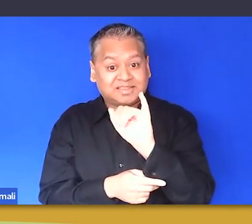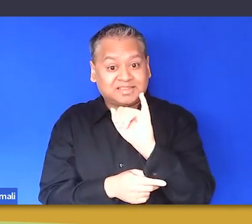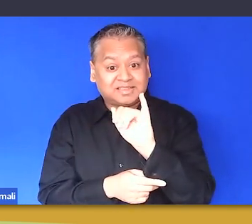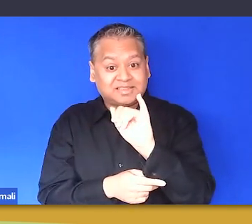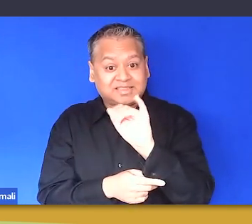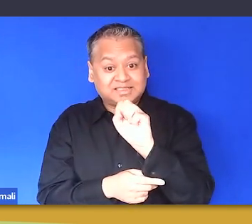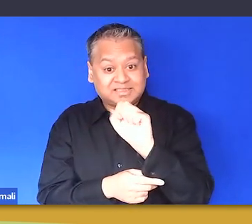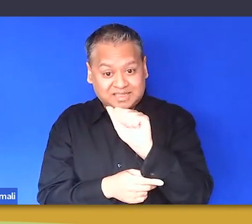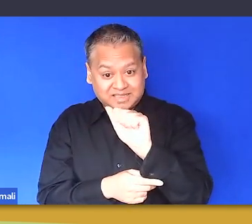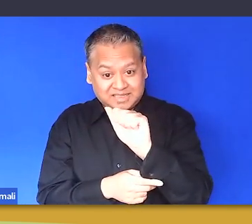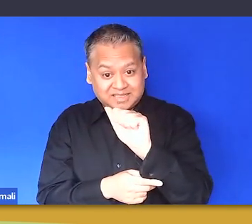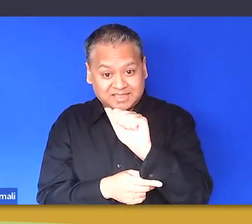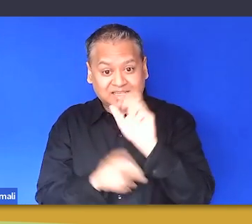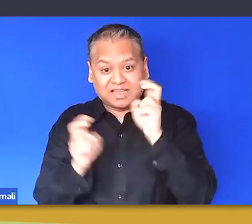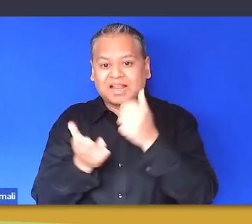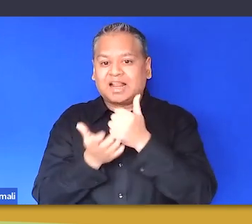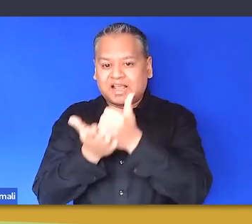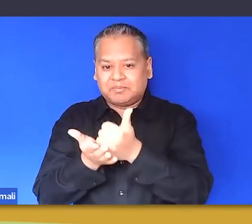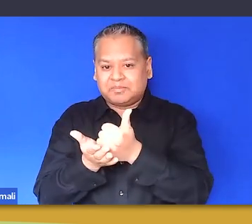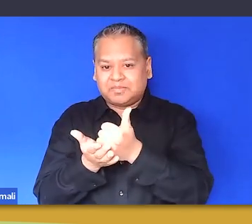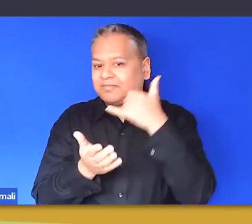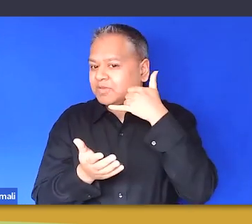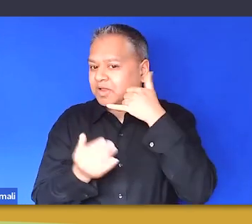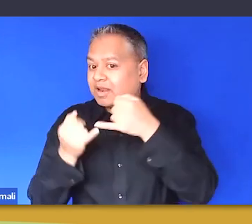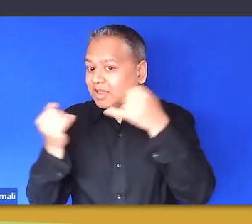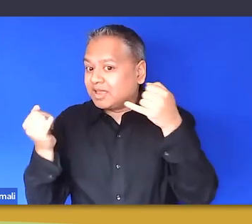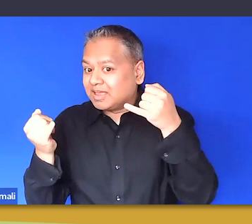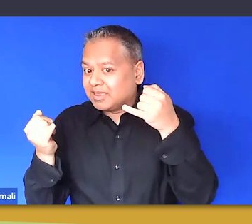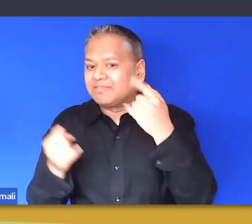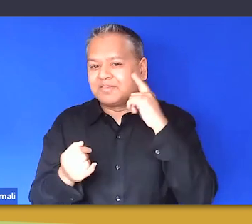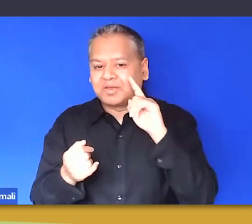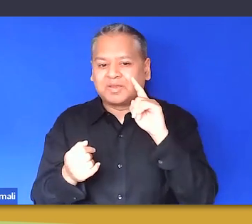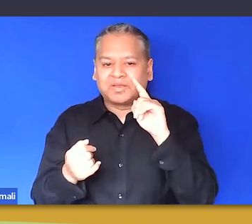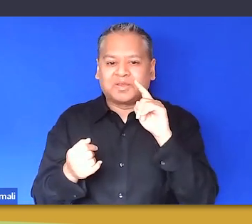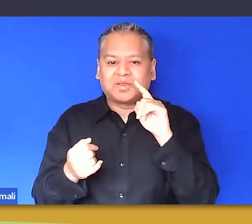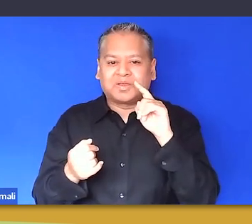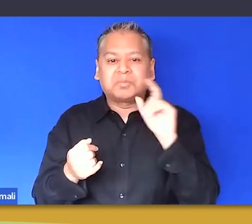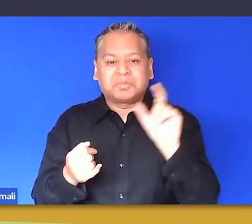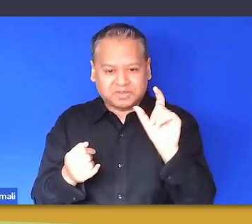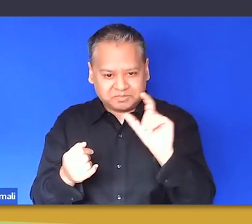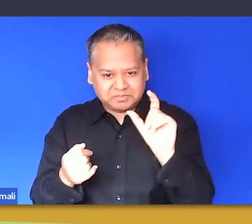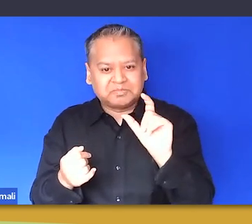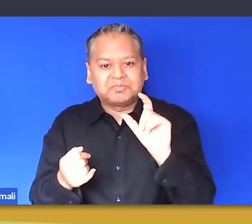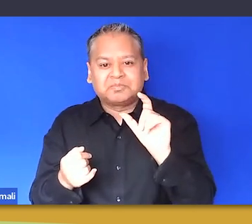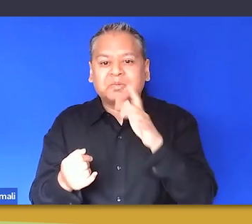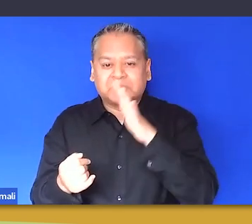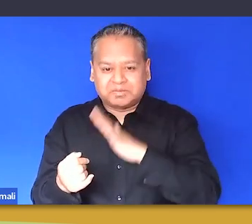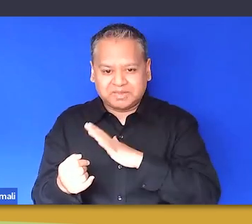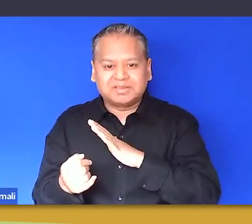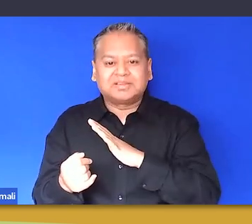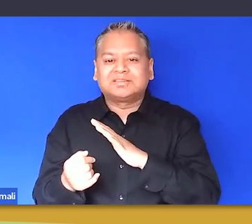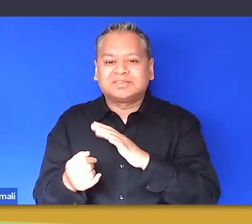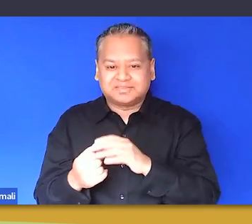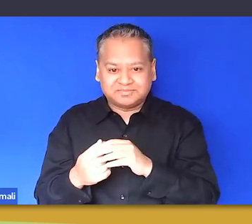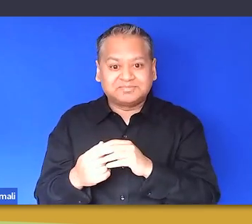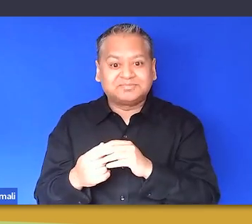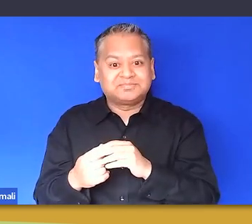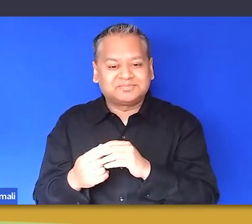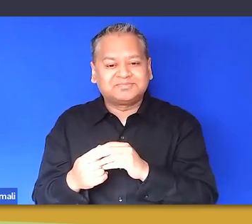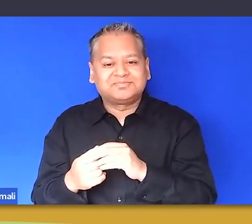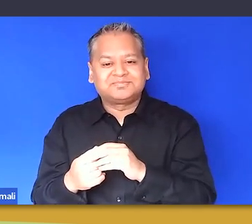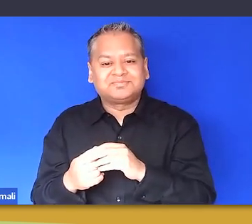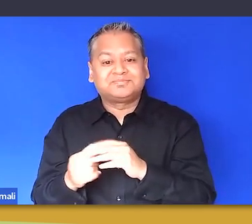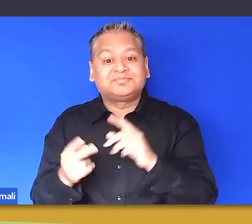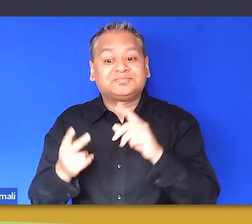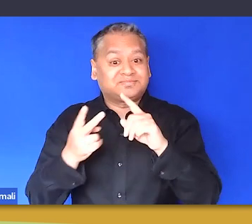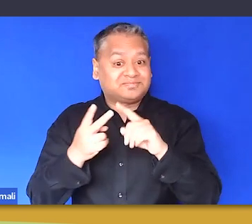their confidential helpline, and Kitimat Truth and Reconciliation Committee for working with the Haisla Nation,